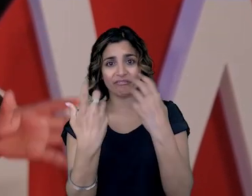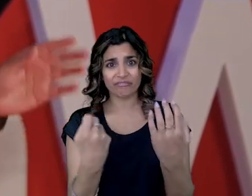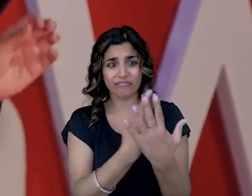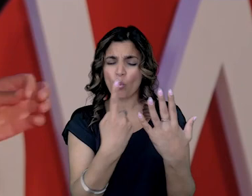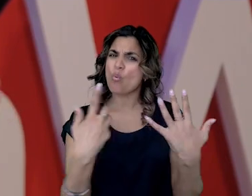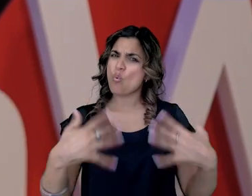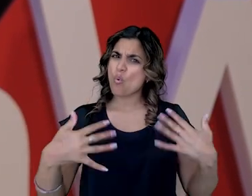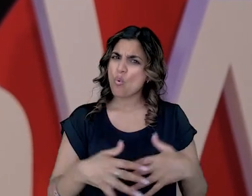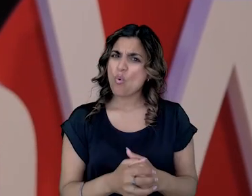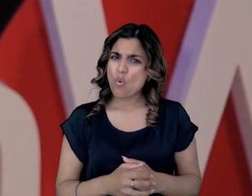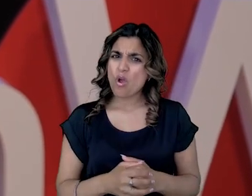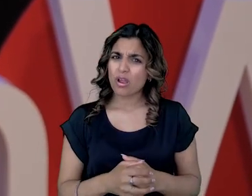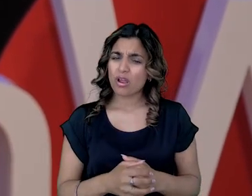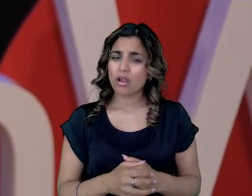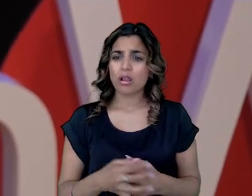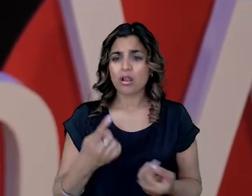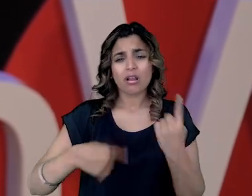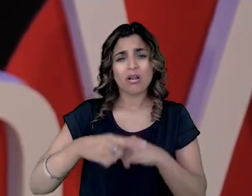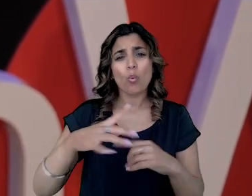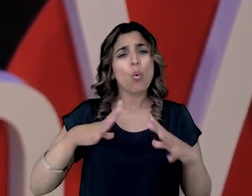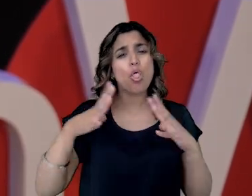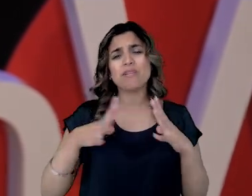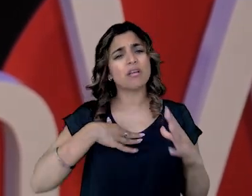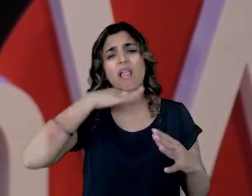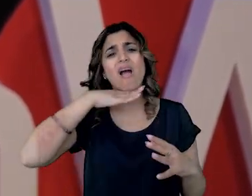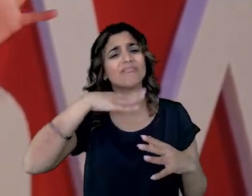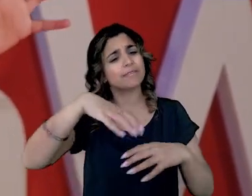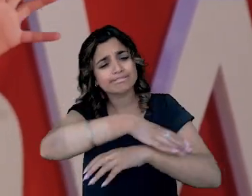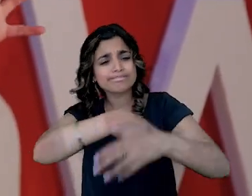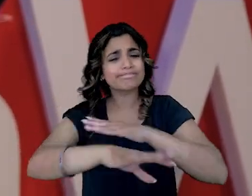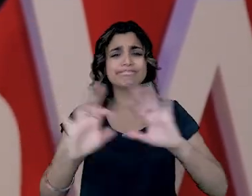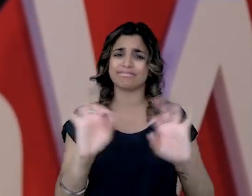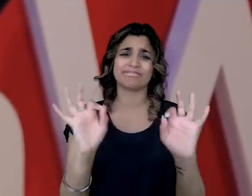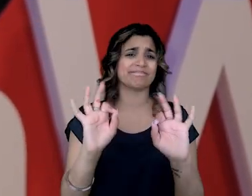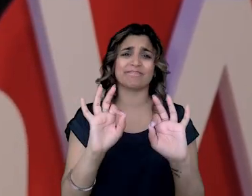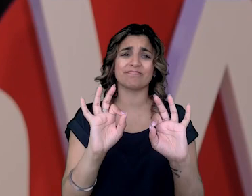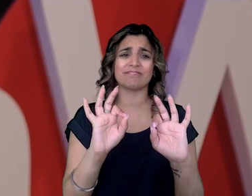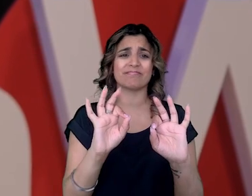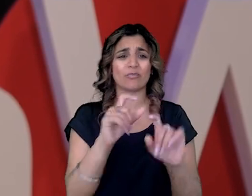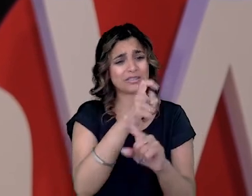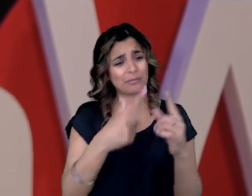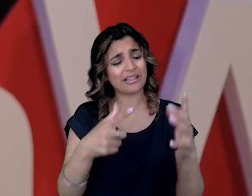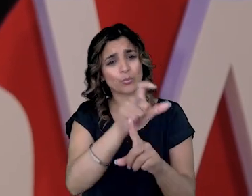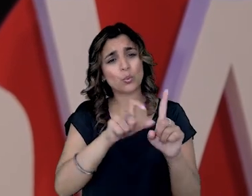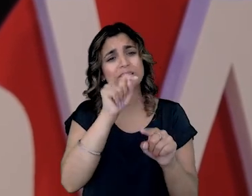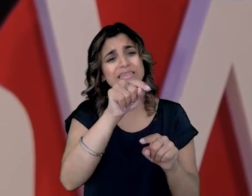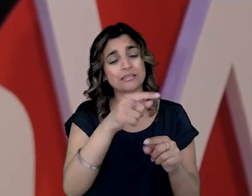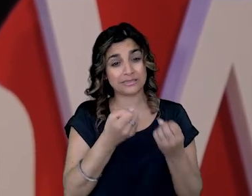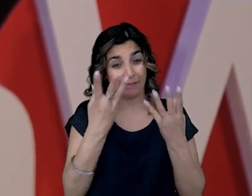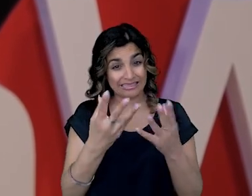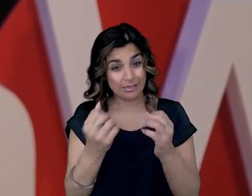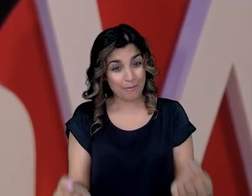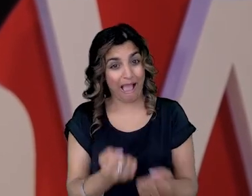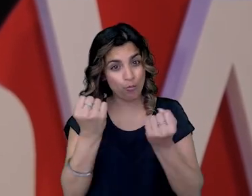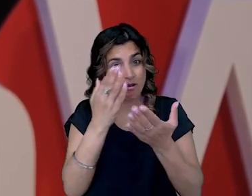i say we are already overlooking the needs of this community a community that has an incredible spending power worth